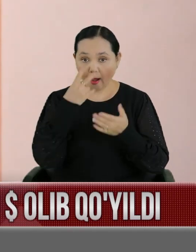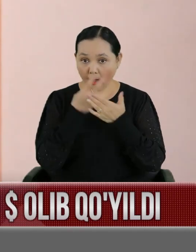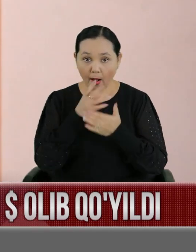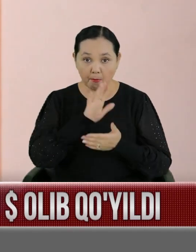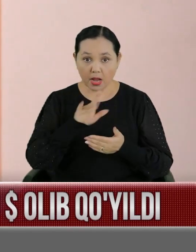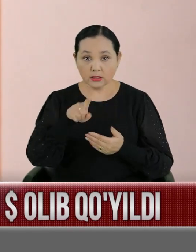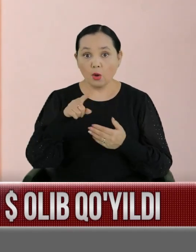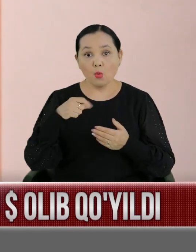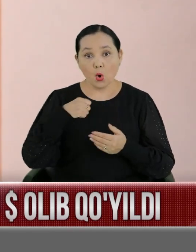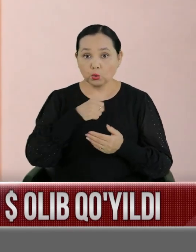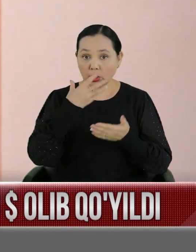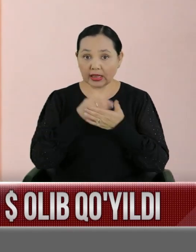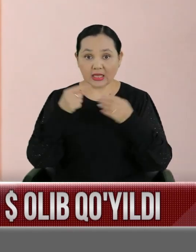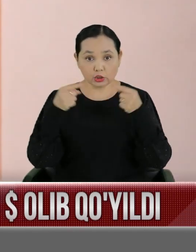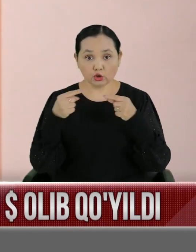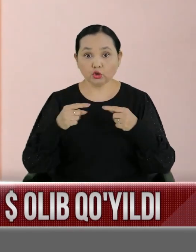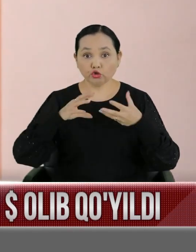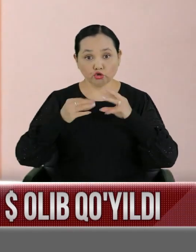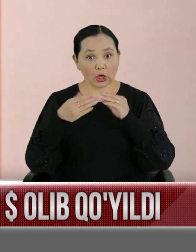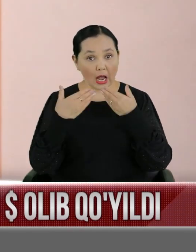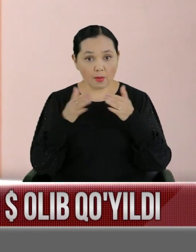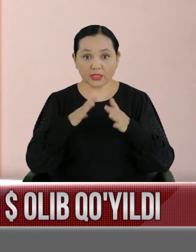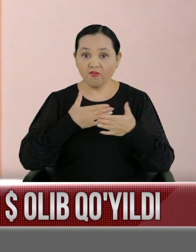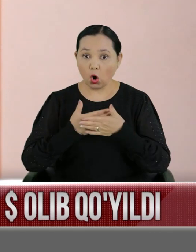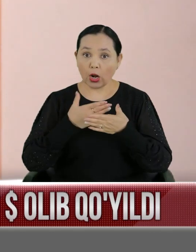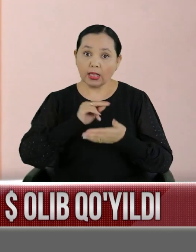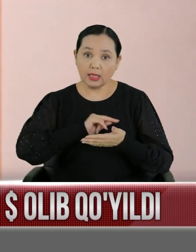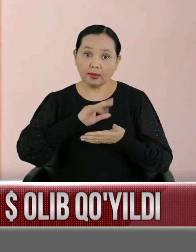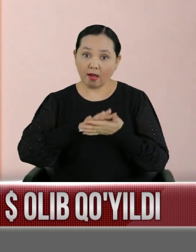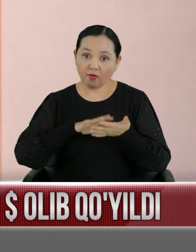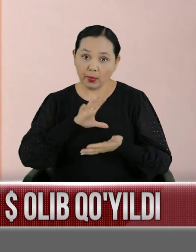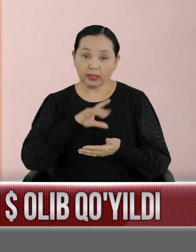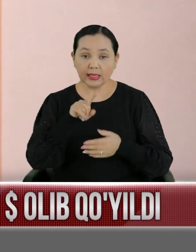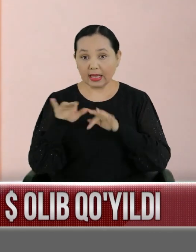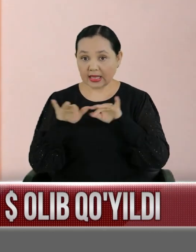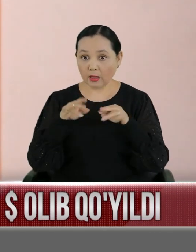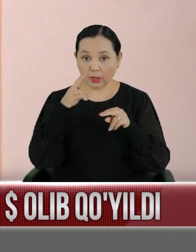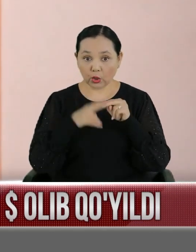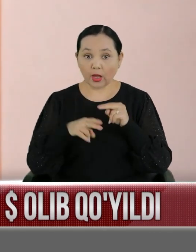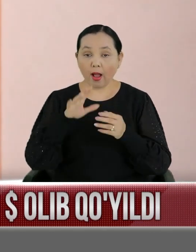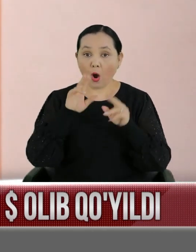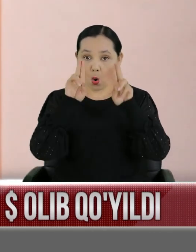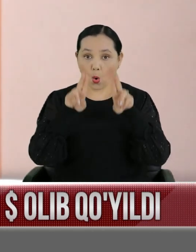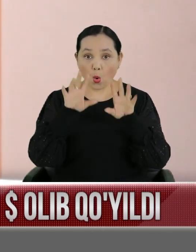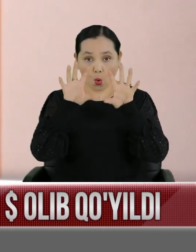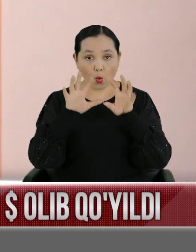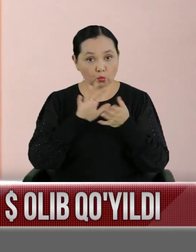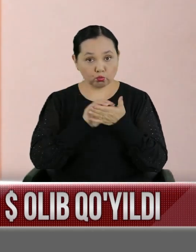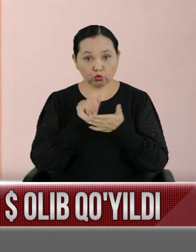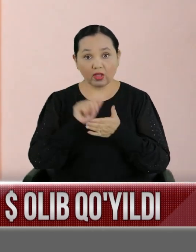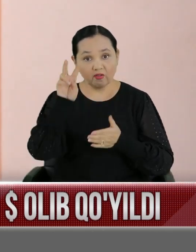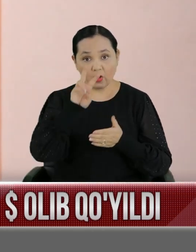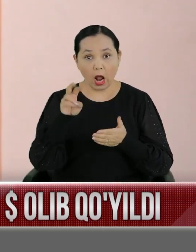qaramasdan, bundan o'ziga tegishli xulosa chiqarmasdan faoliyatini davom ettirgan. Tadbir yakunida huzurning yonida bo'lgan